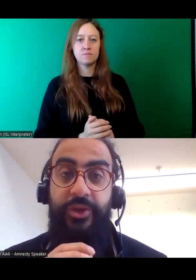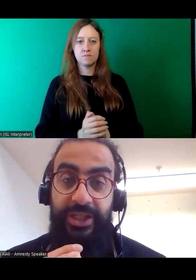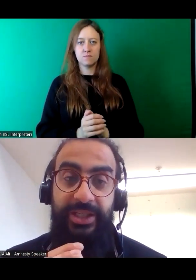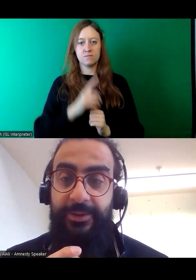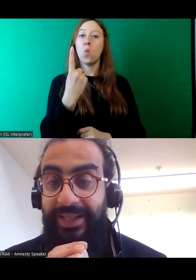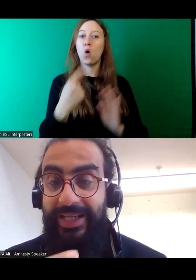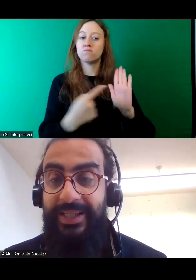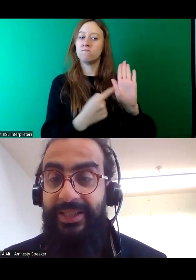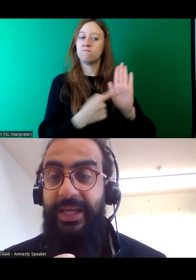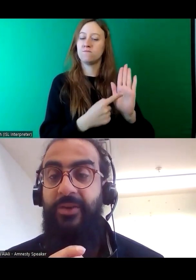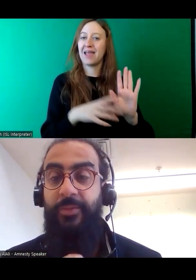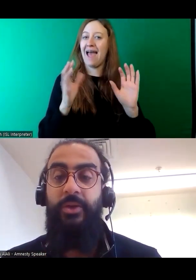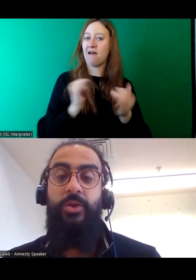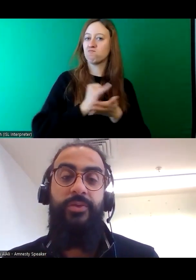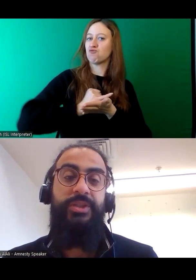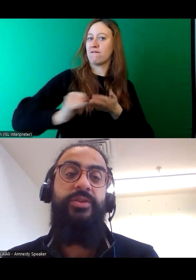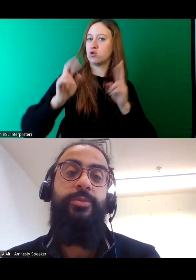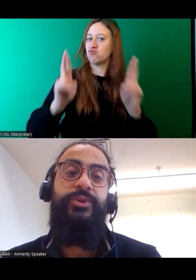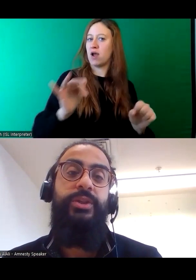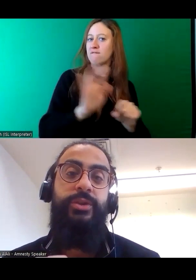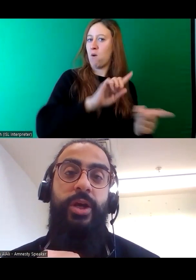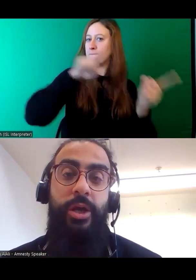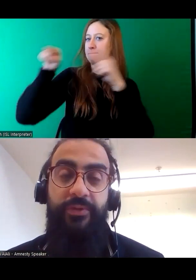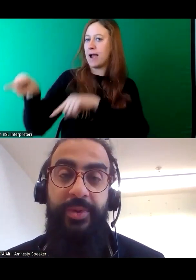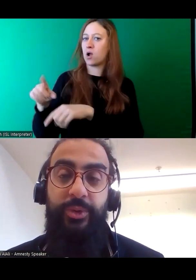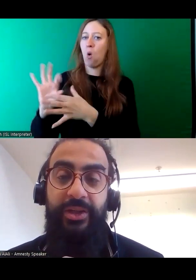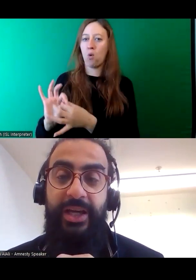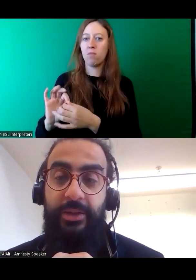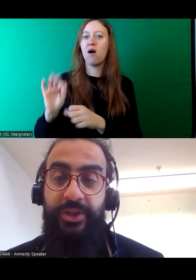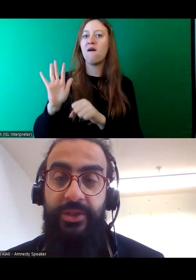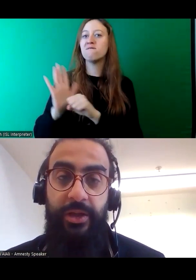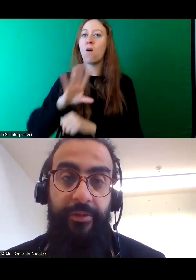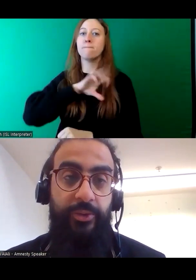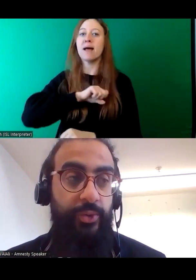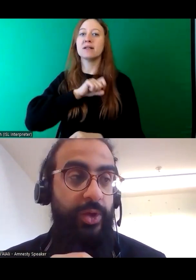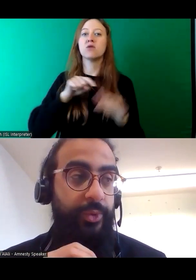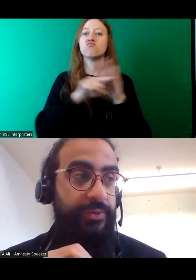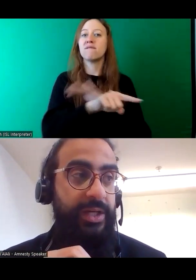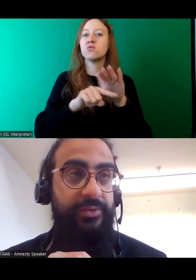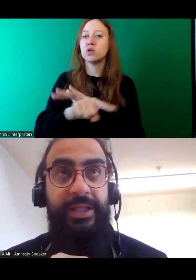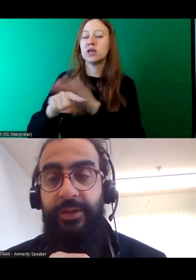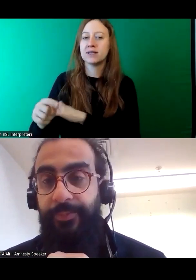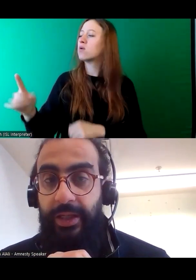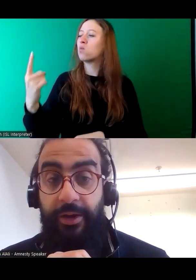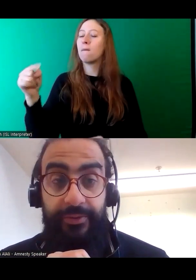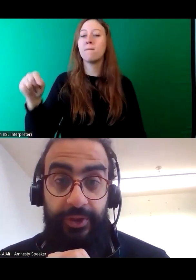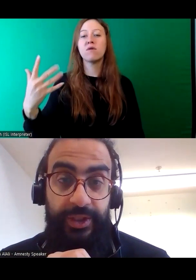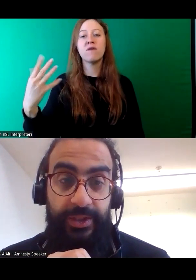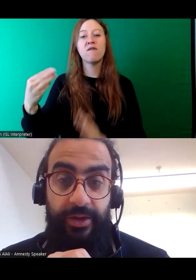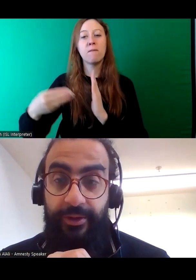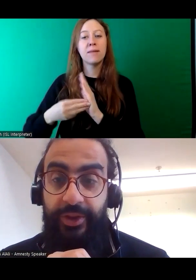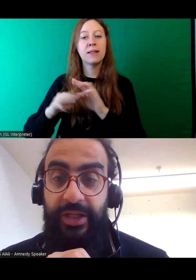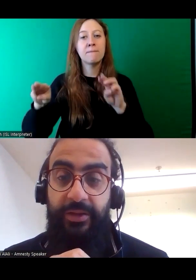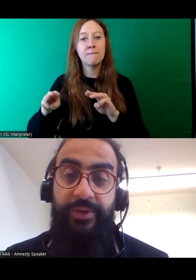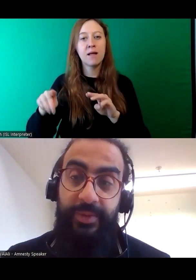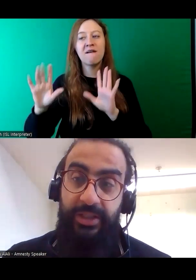the refugees in Gaza itself, because over 70% of the people in Gaza, which is like around 1.5 million, are refugees.